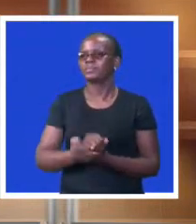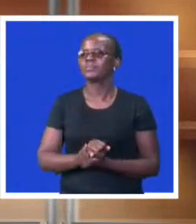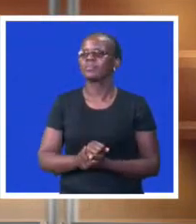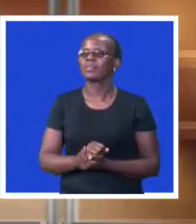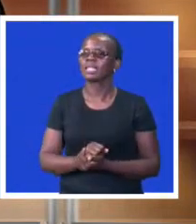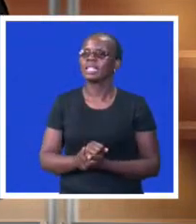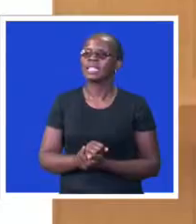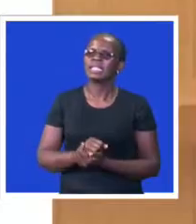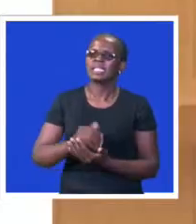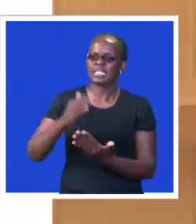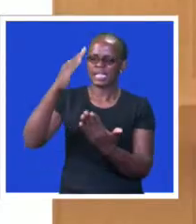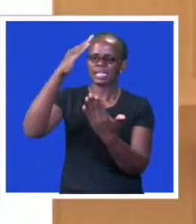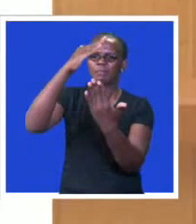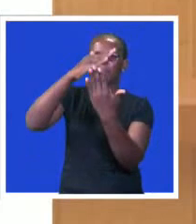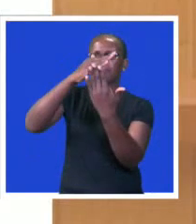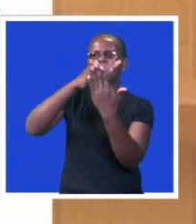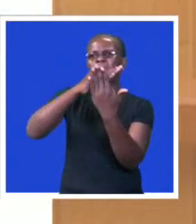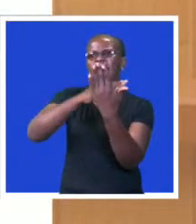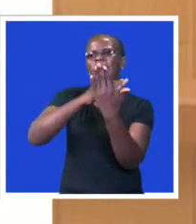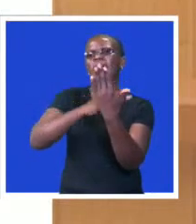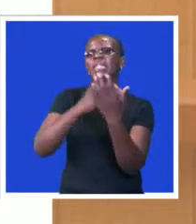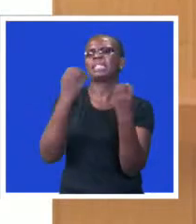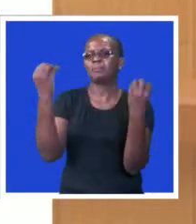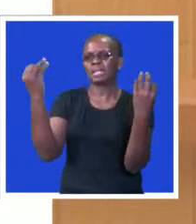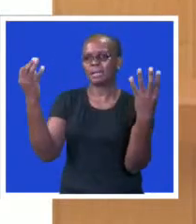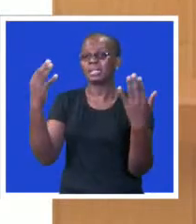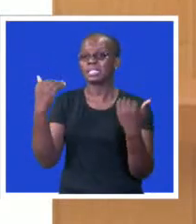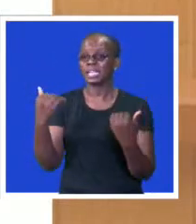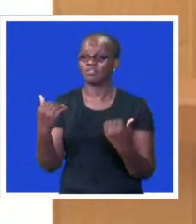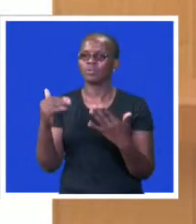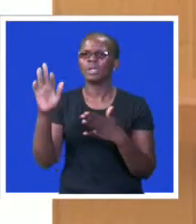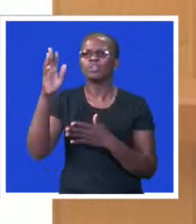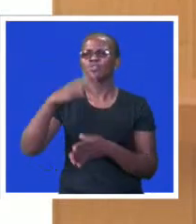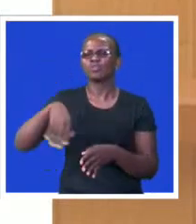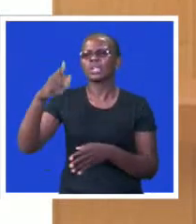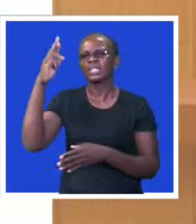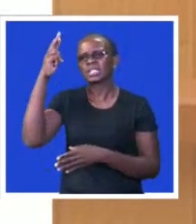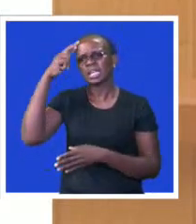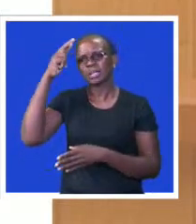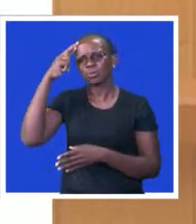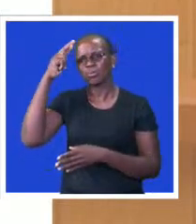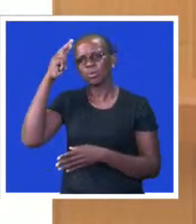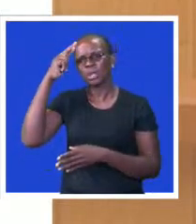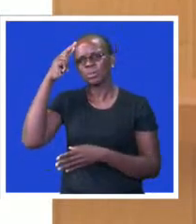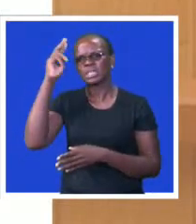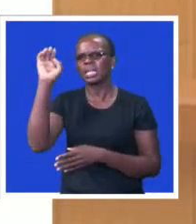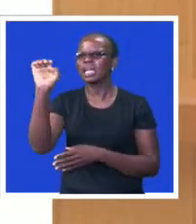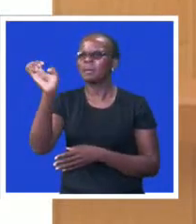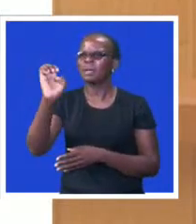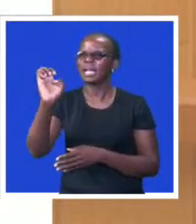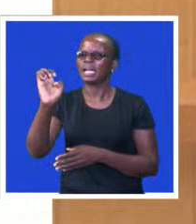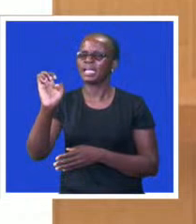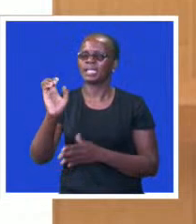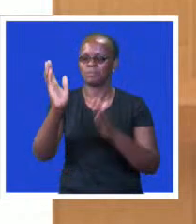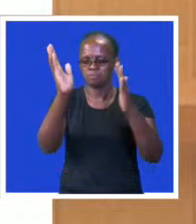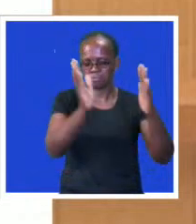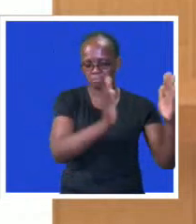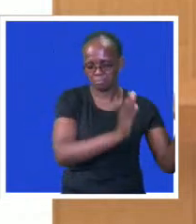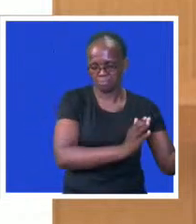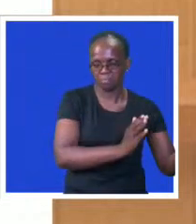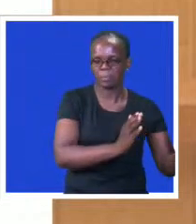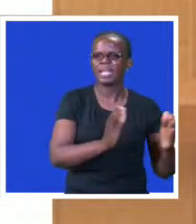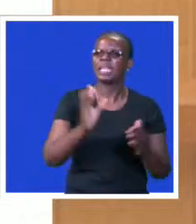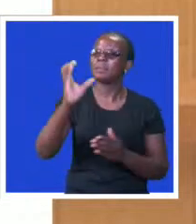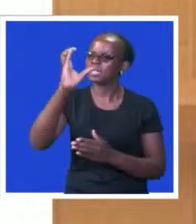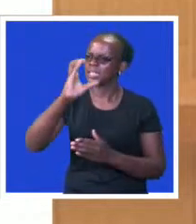to arrange our numbers properly. Remember, the Malangeni should be on one side and the cents should be